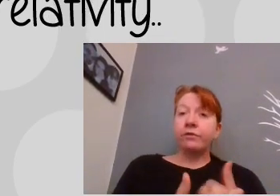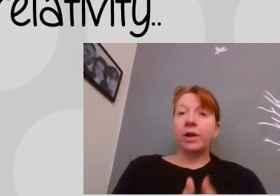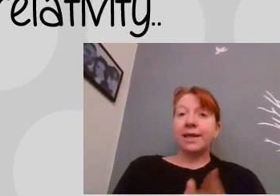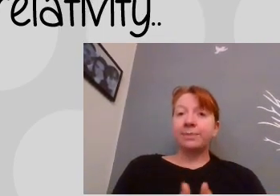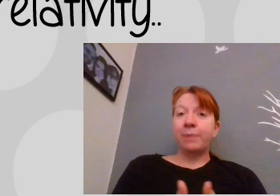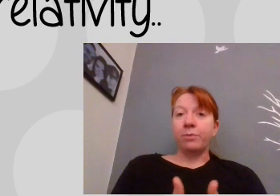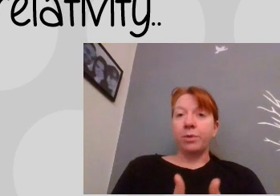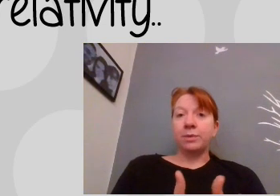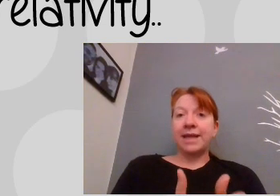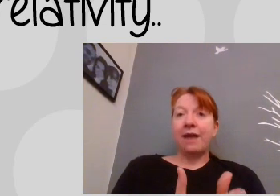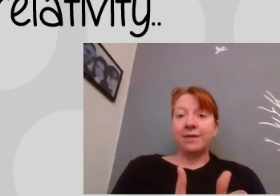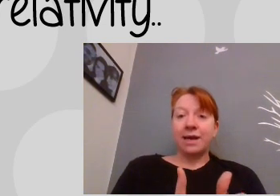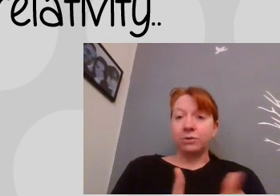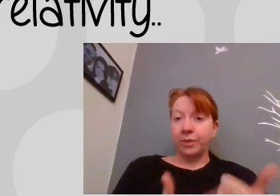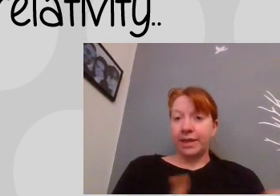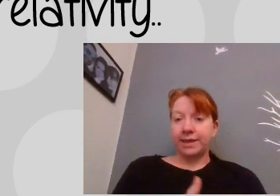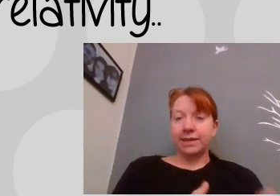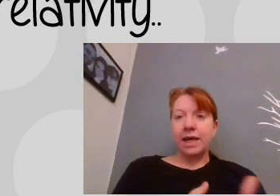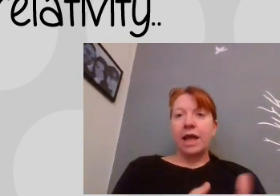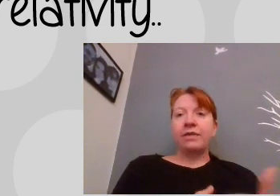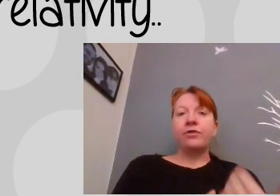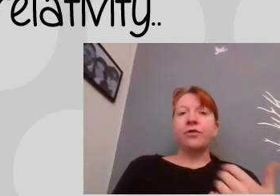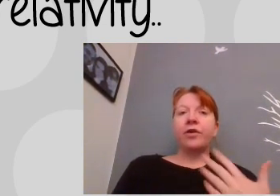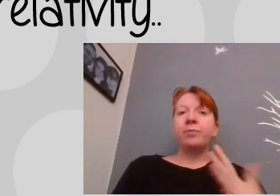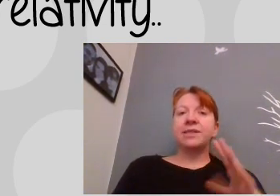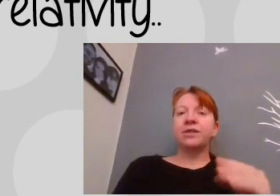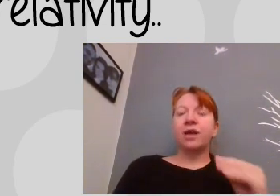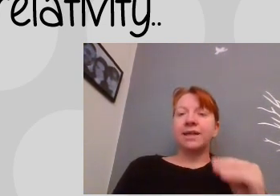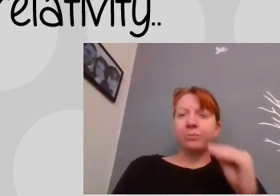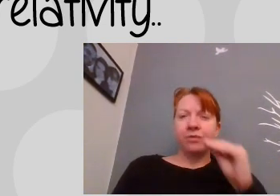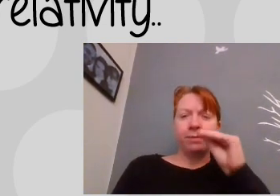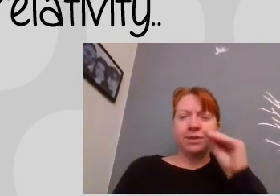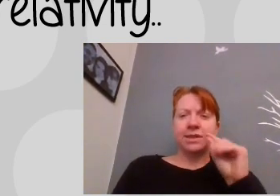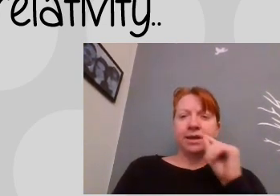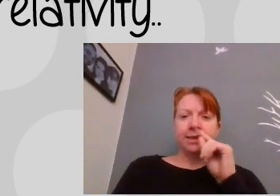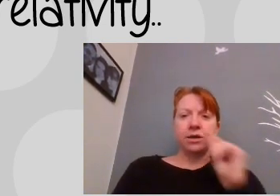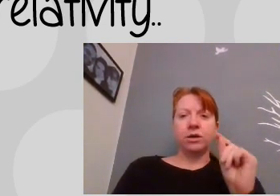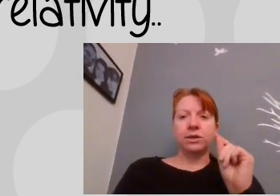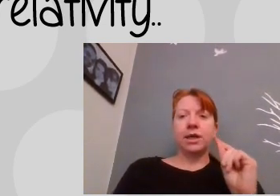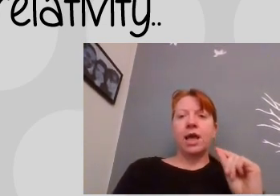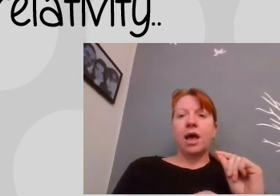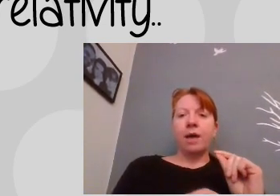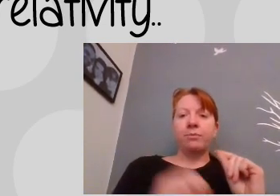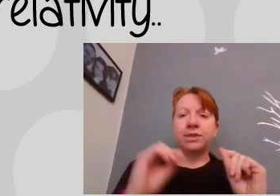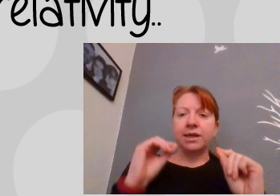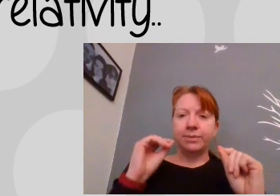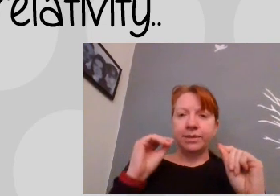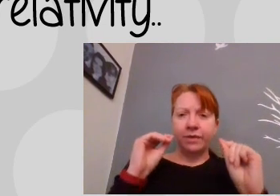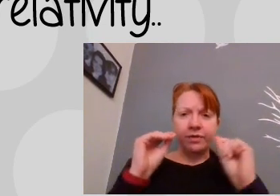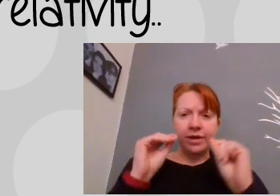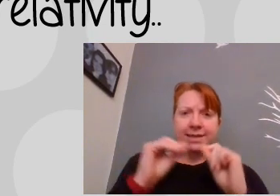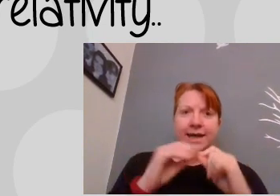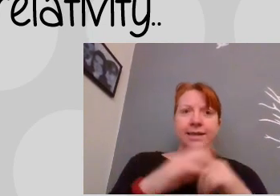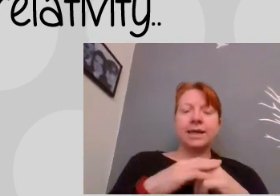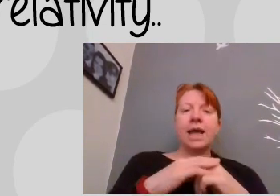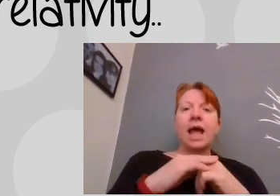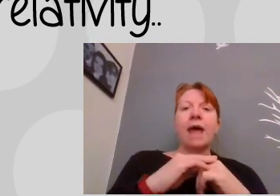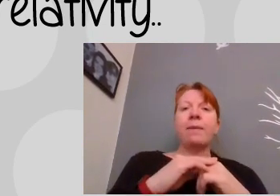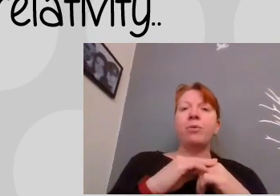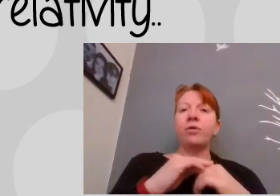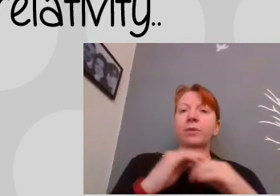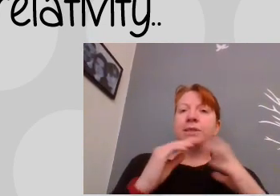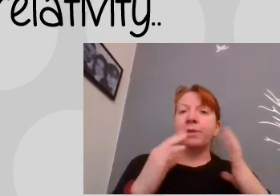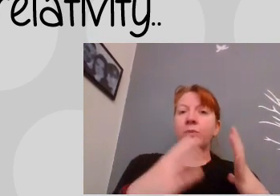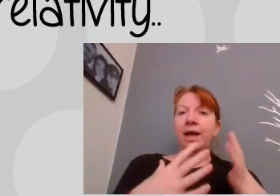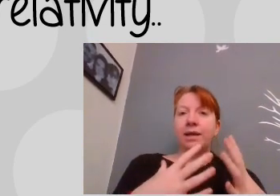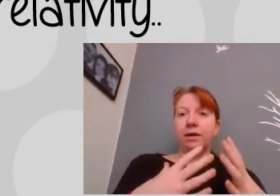A very real experiment was carried out doing this. They took very precise clocks. Precise means very exact. And